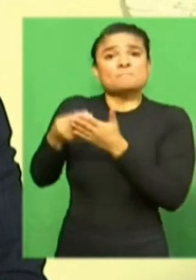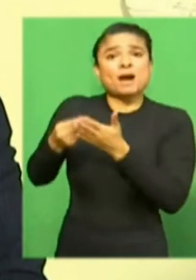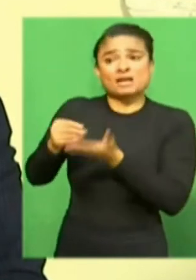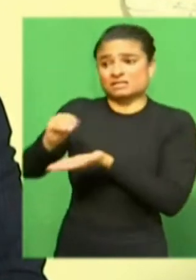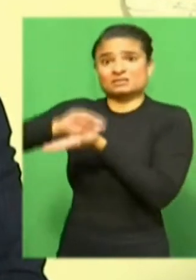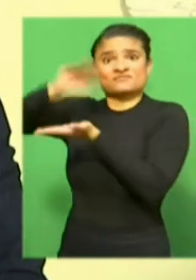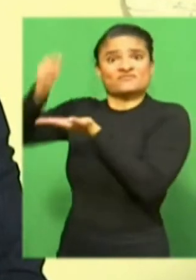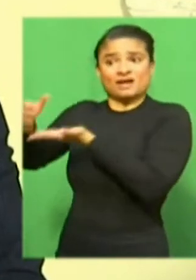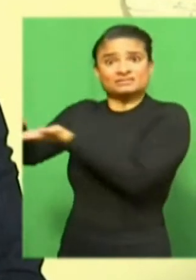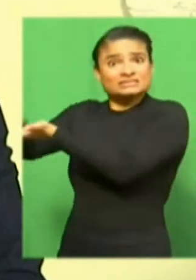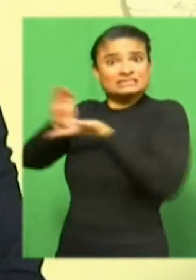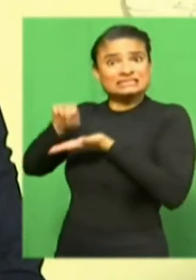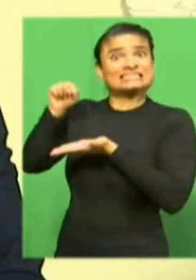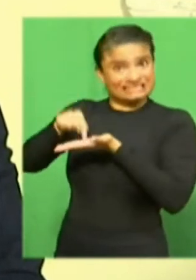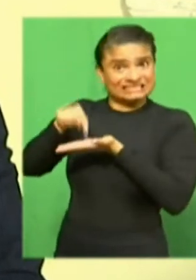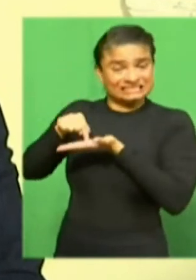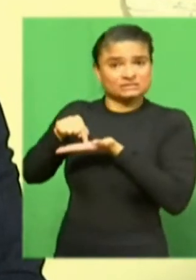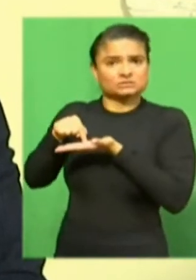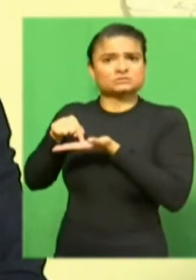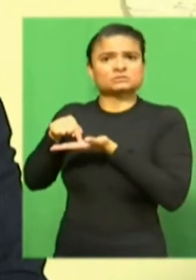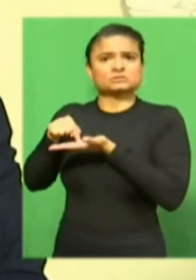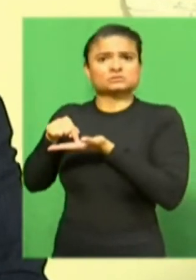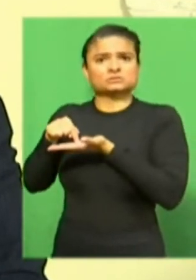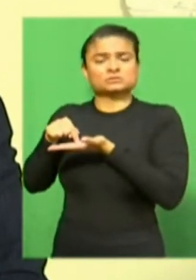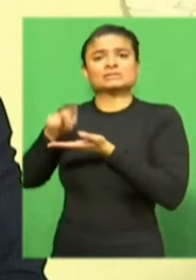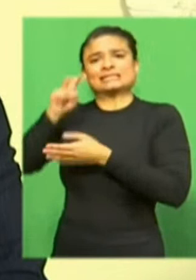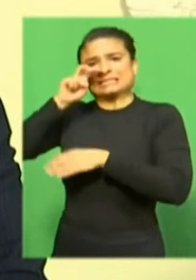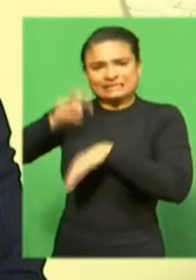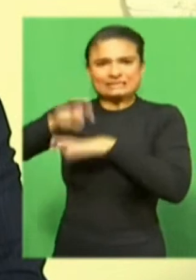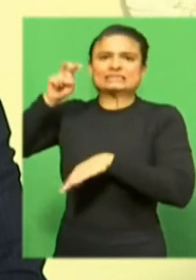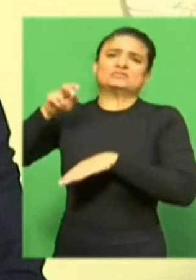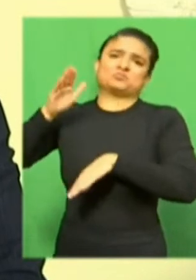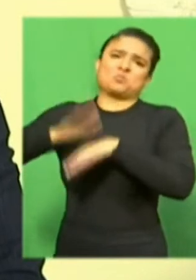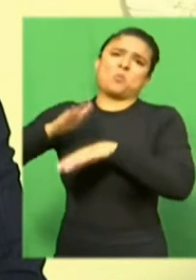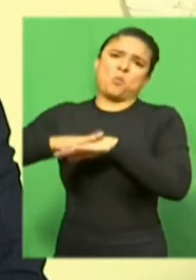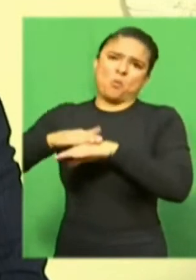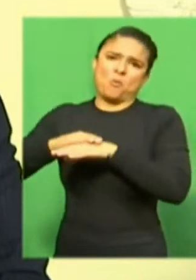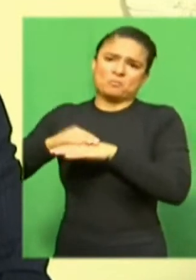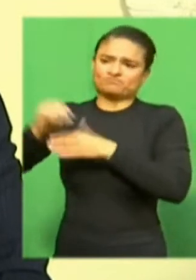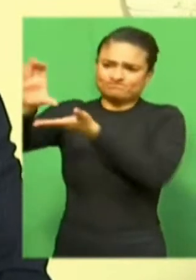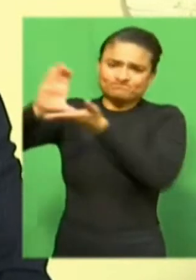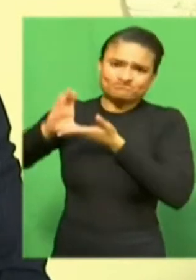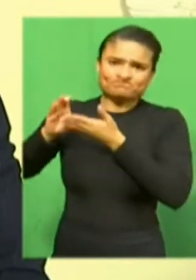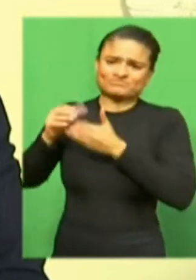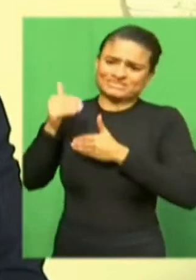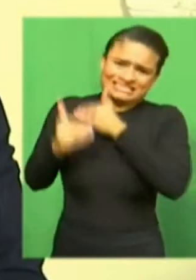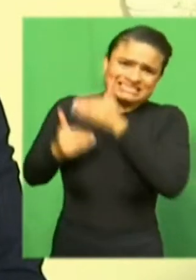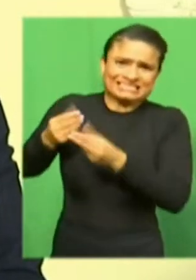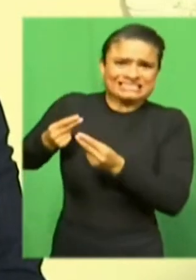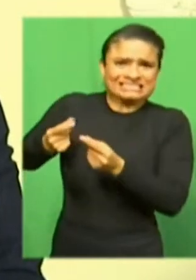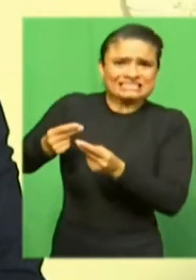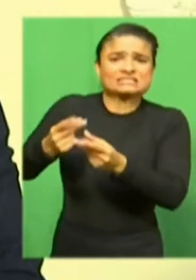need to provide even further relief to help businesses to recover.